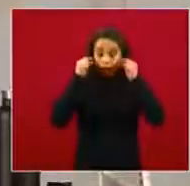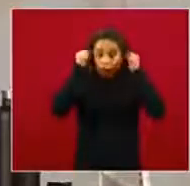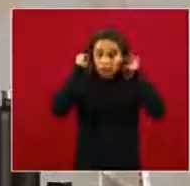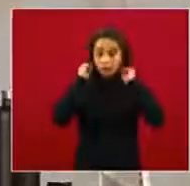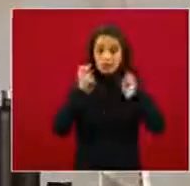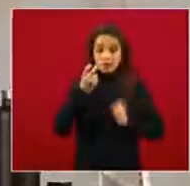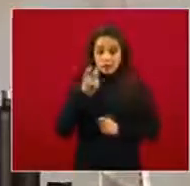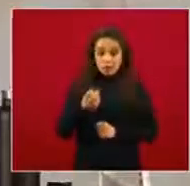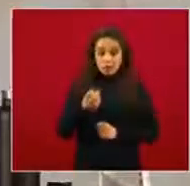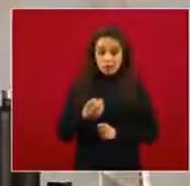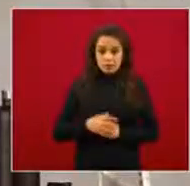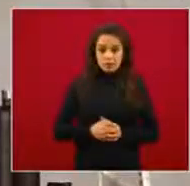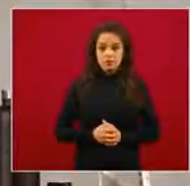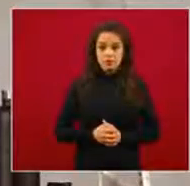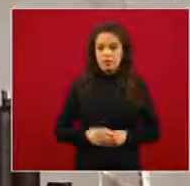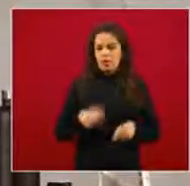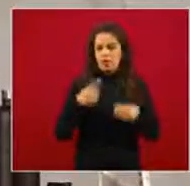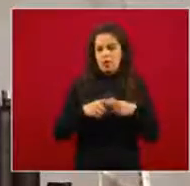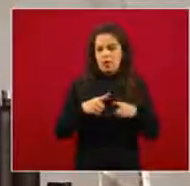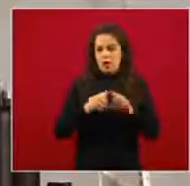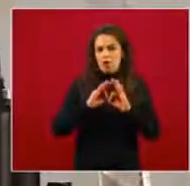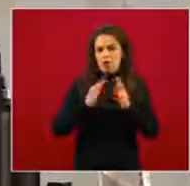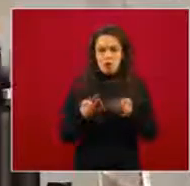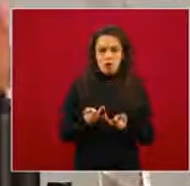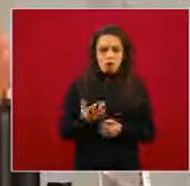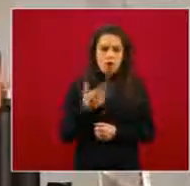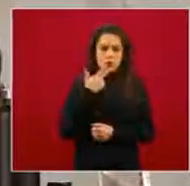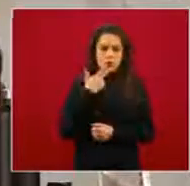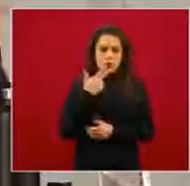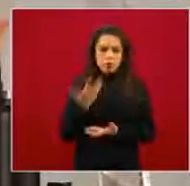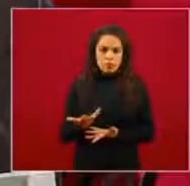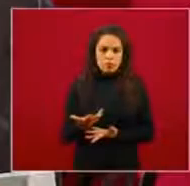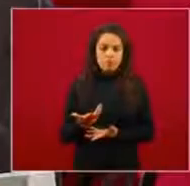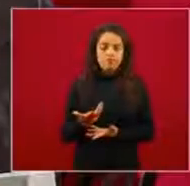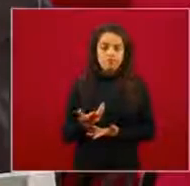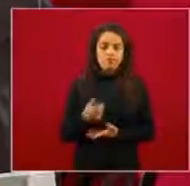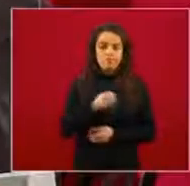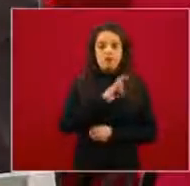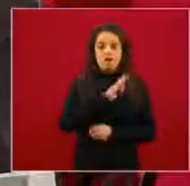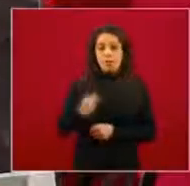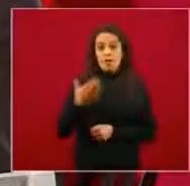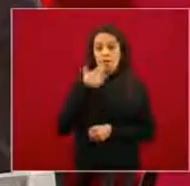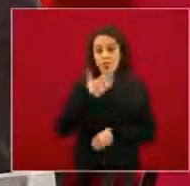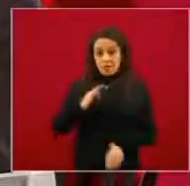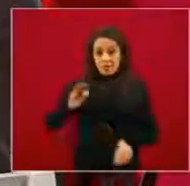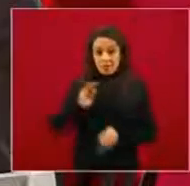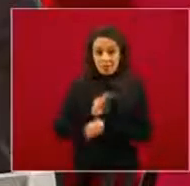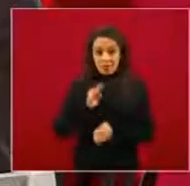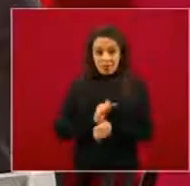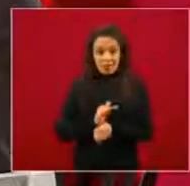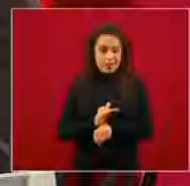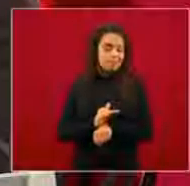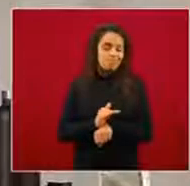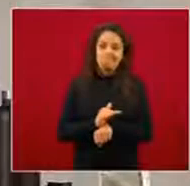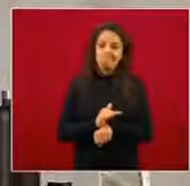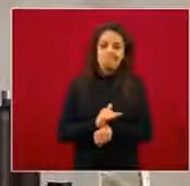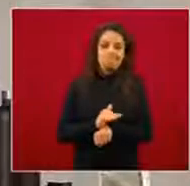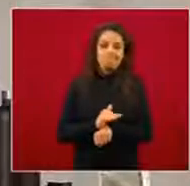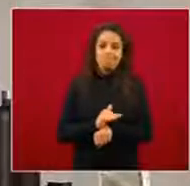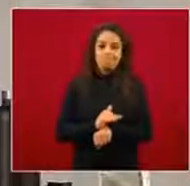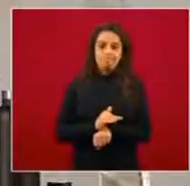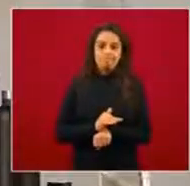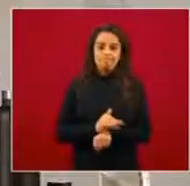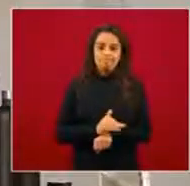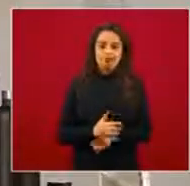entire day in several types of usage, it is likely that it won't provide us